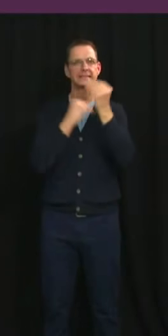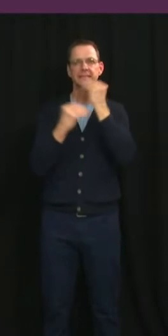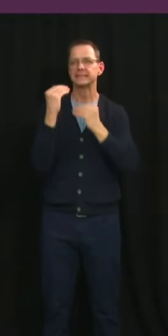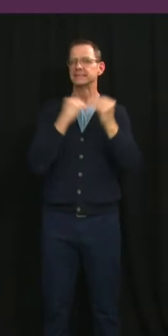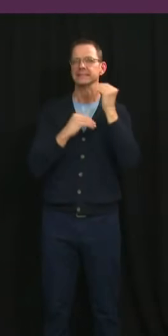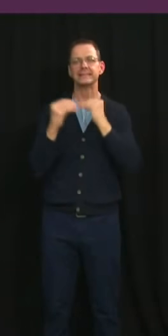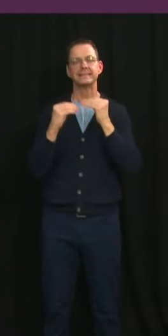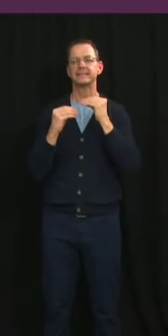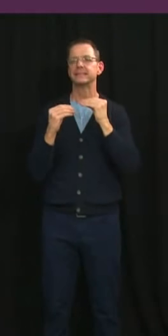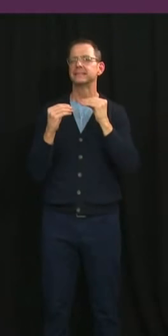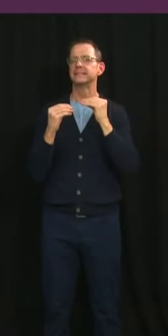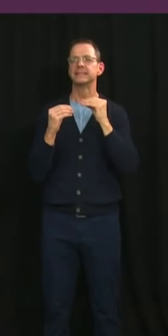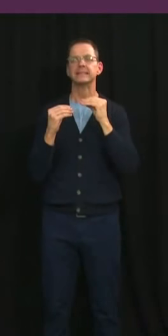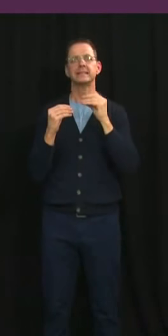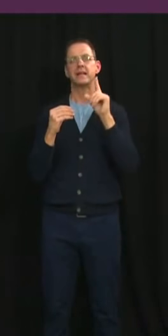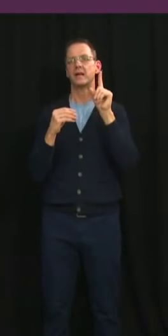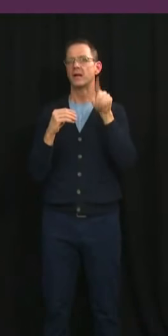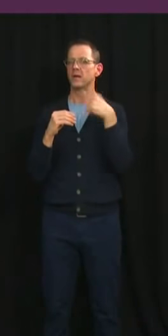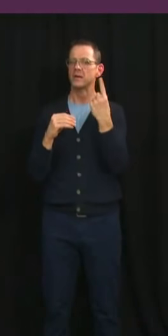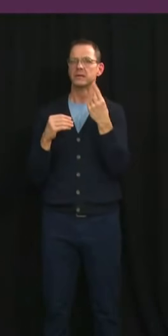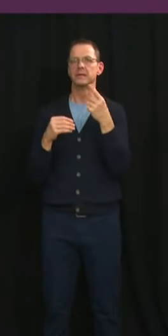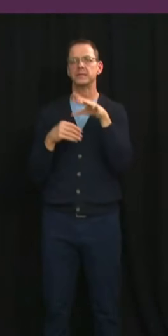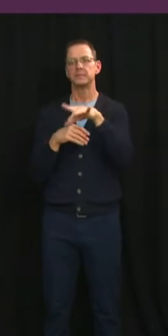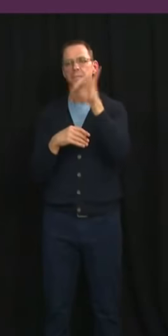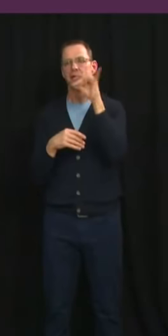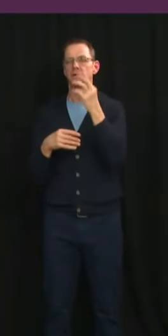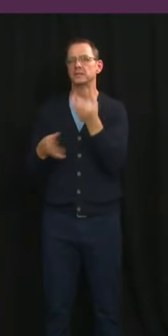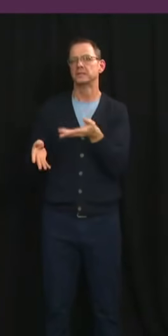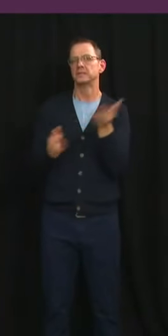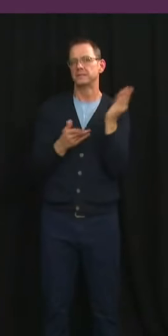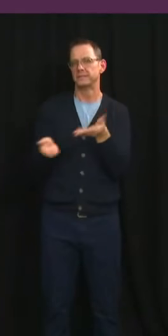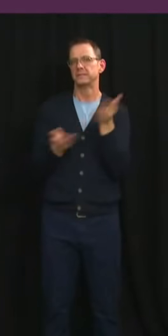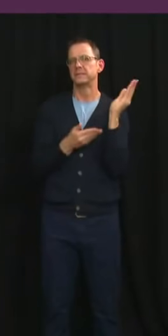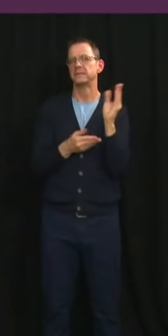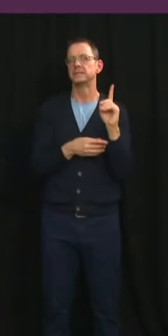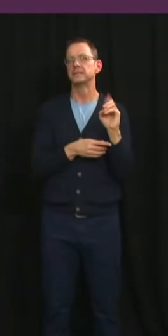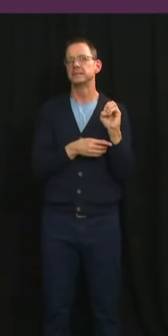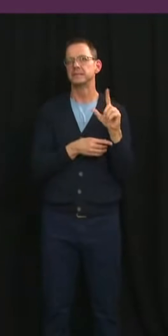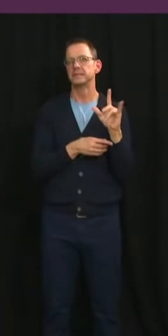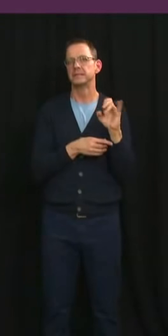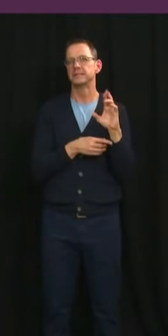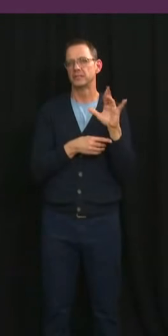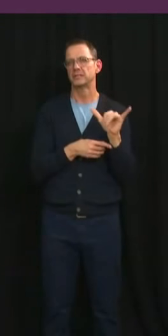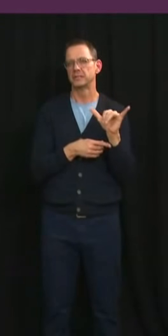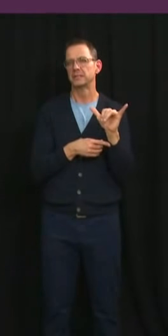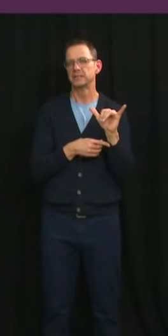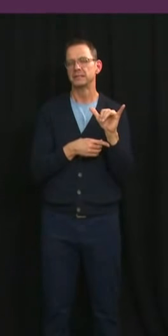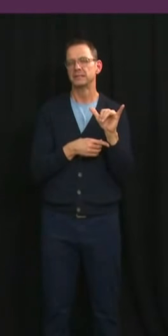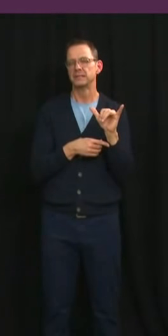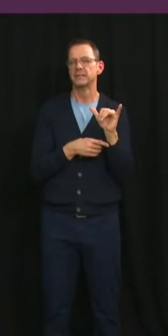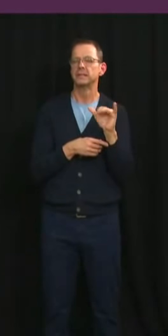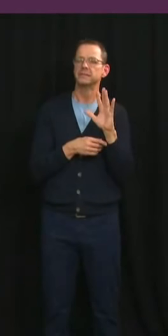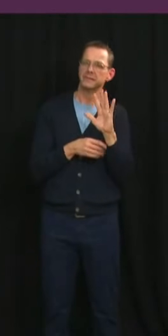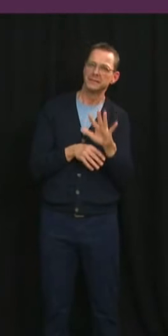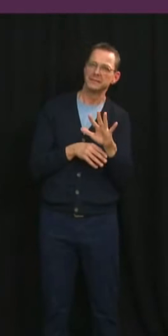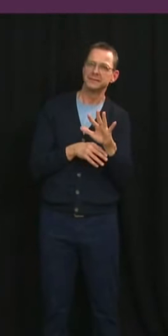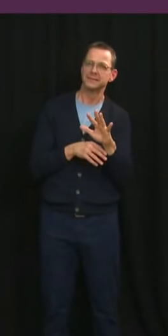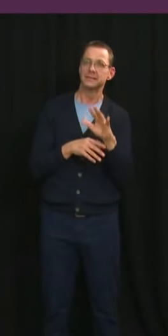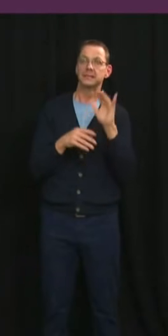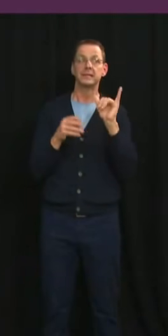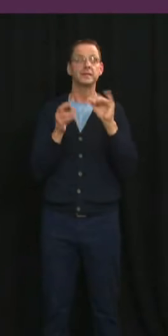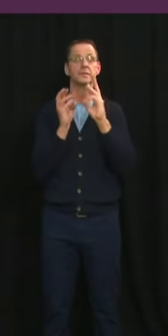weather and the risk of exposure is lower outdoors, outdoor patios can remain open. For those